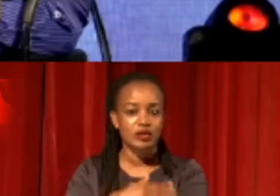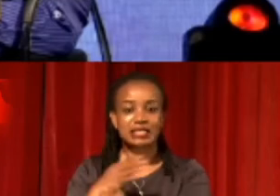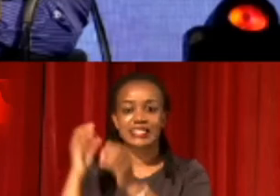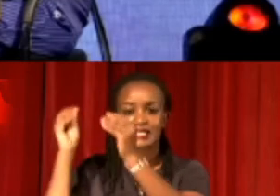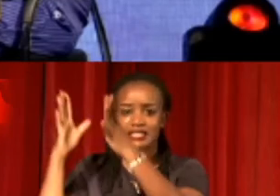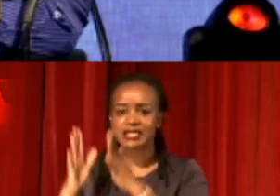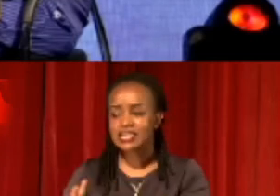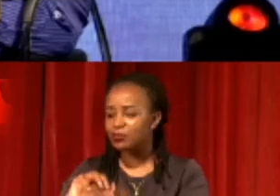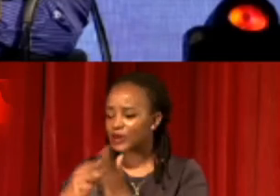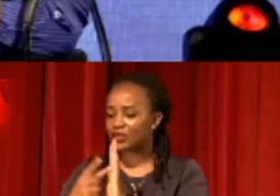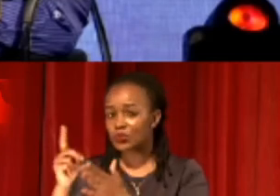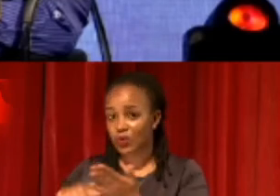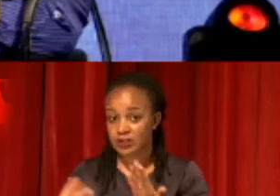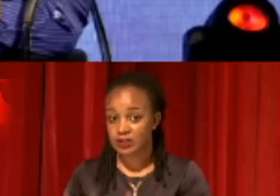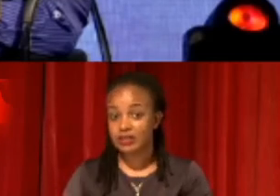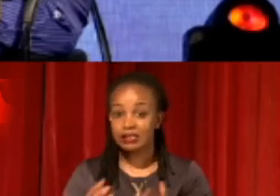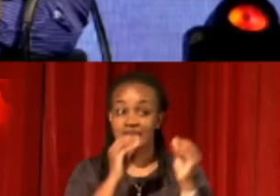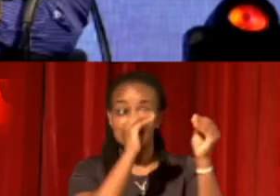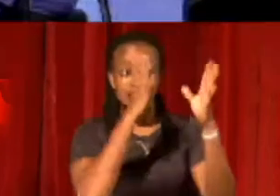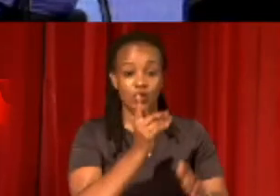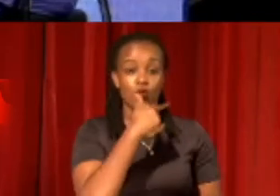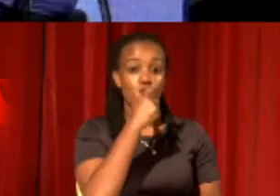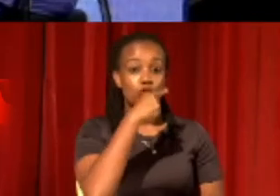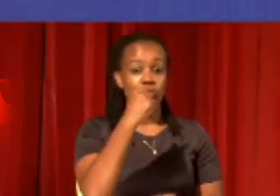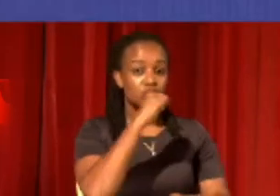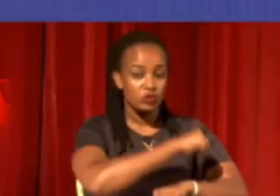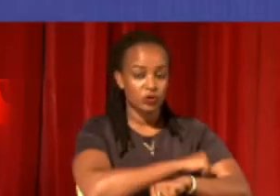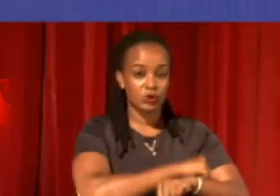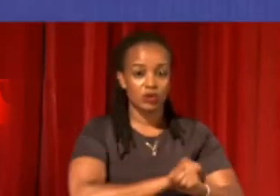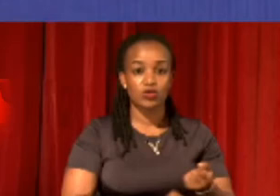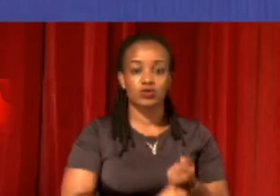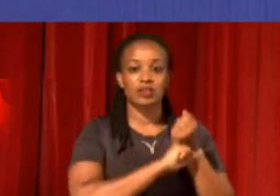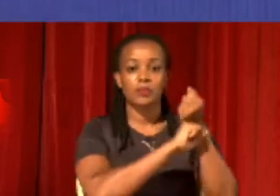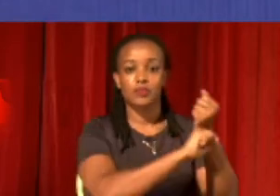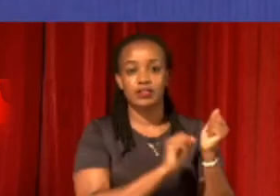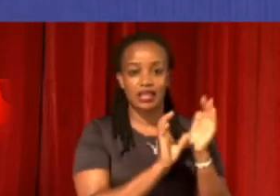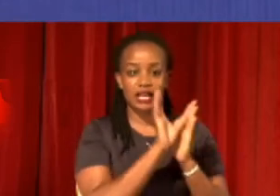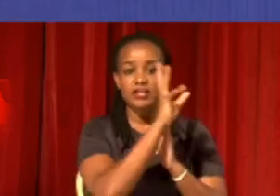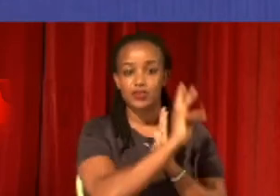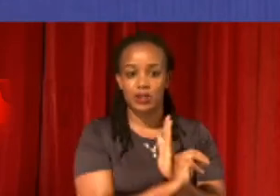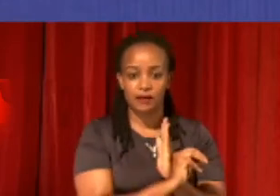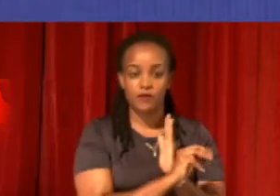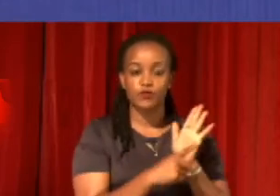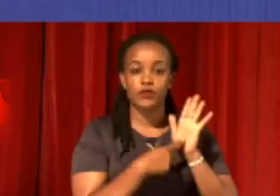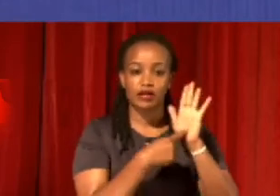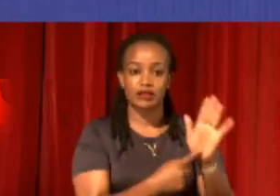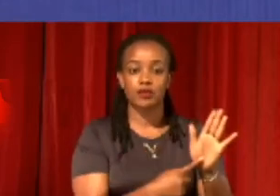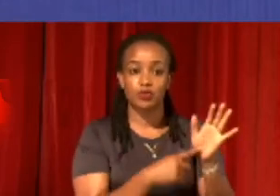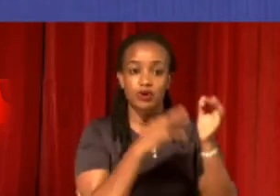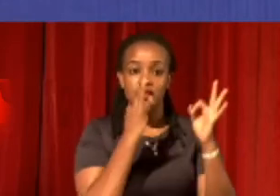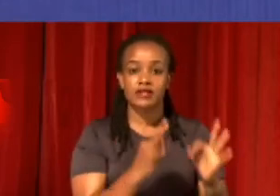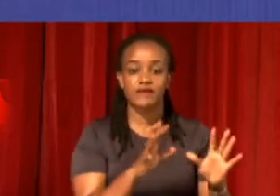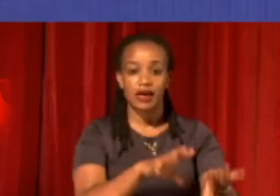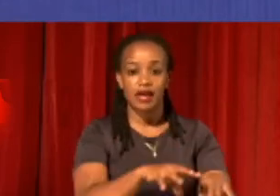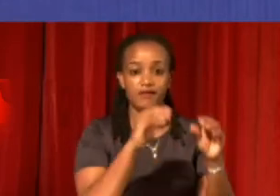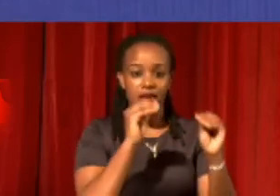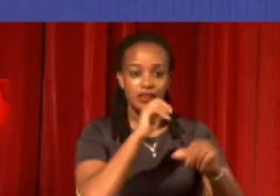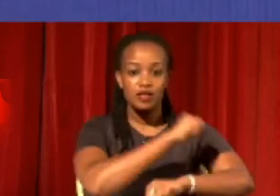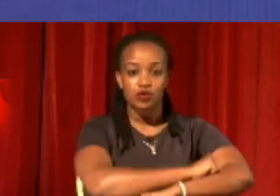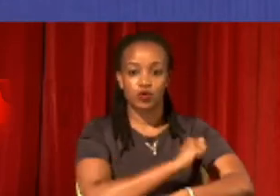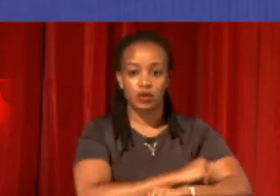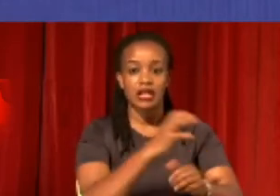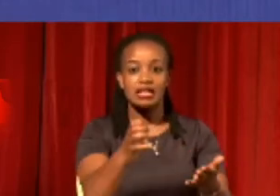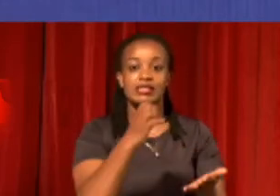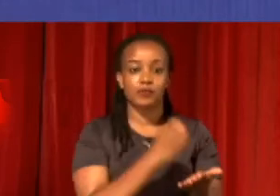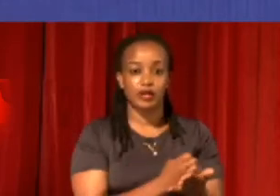goes into the school to support the... Busy body, come out of your friend zone, take your phone around, I'll be rondo.